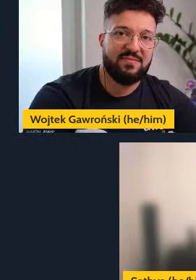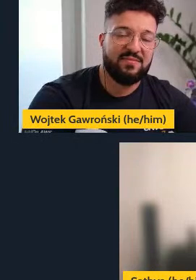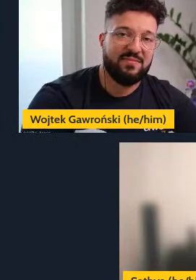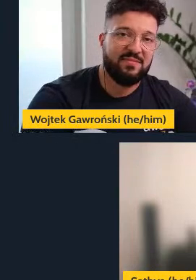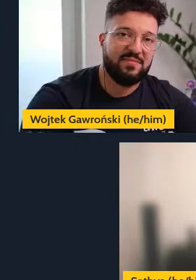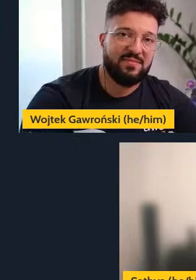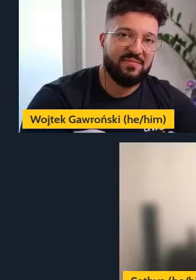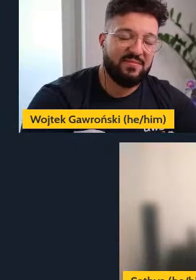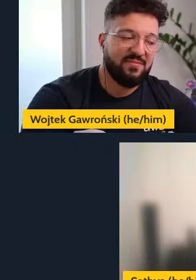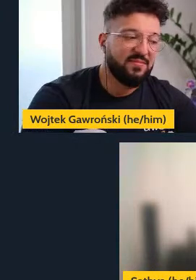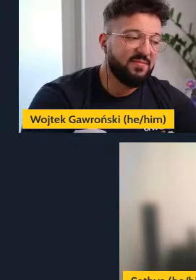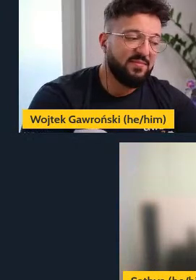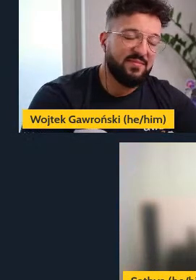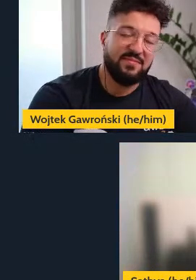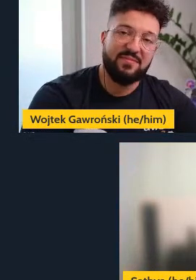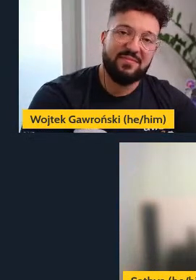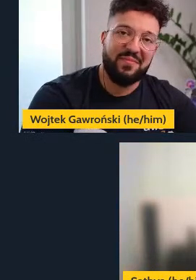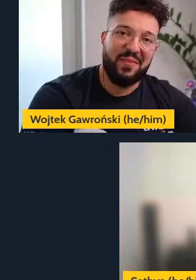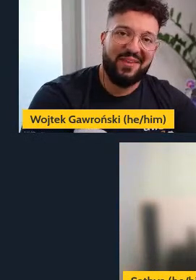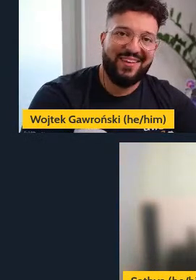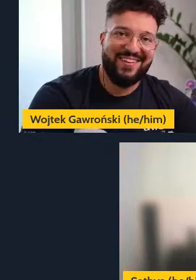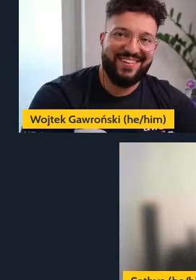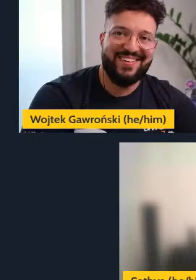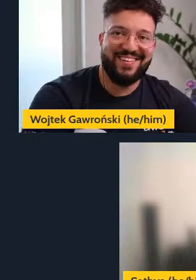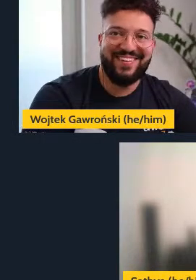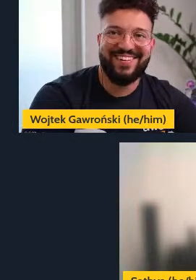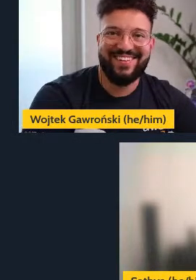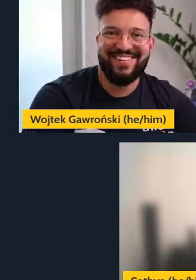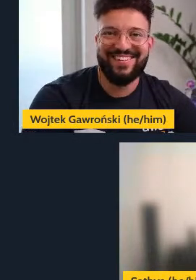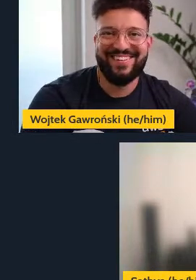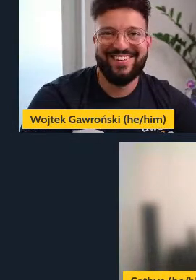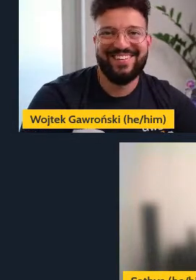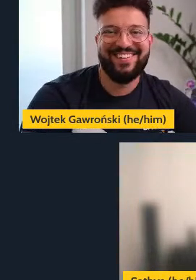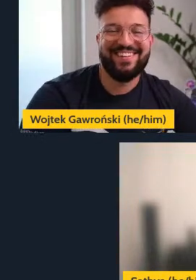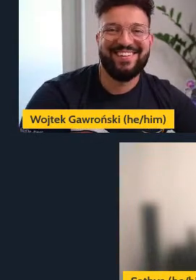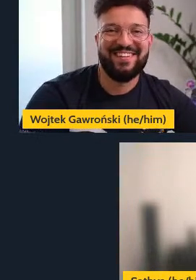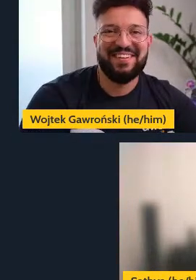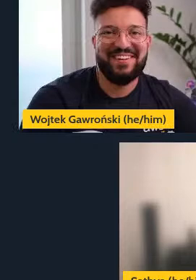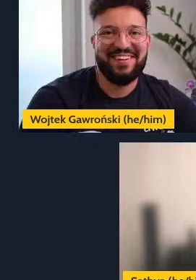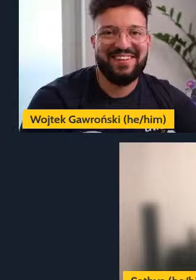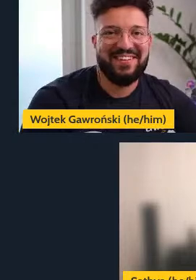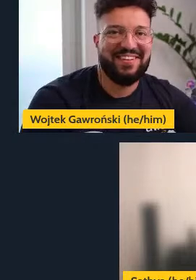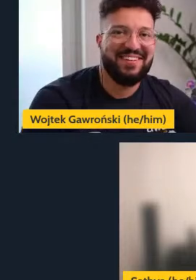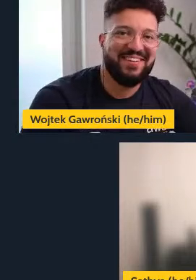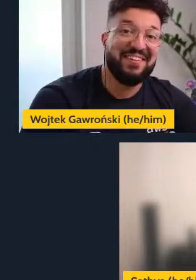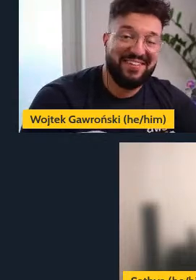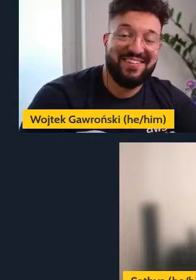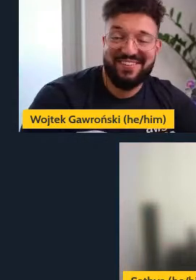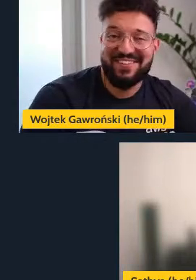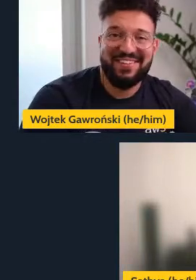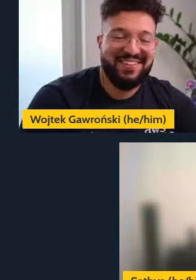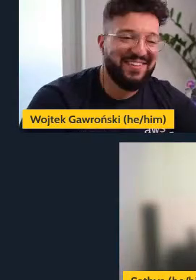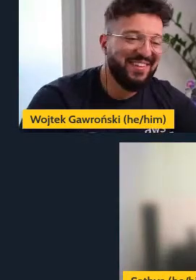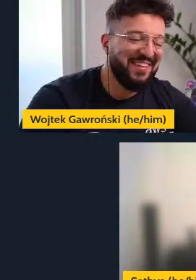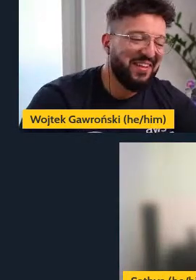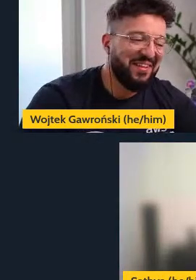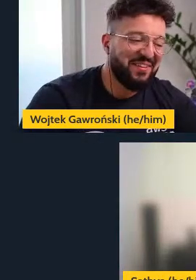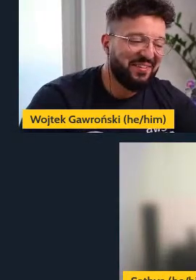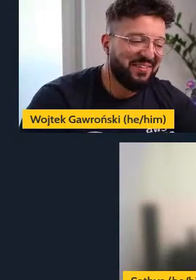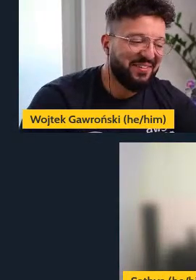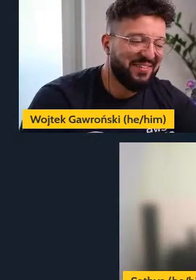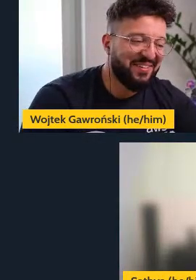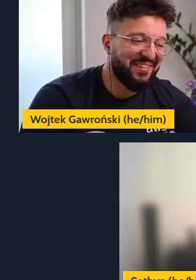So just a few more years and we can do a Dutch one and a French one, and then Polish and Romanian. Exactly.